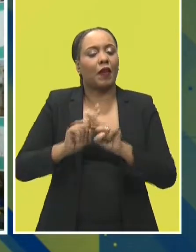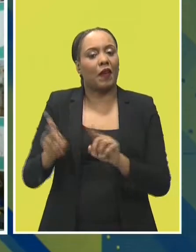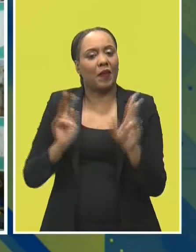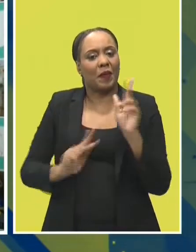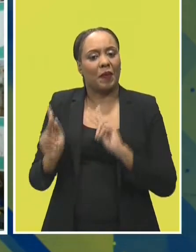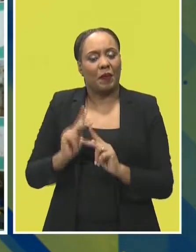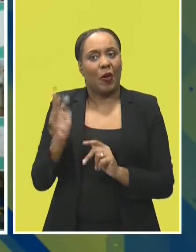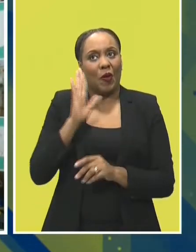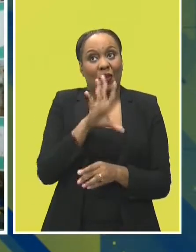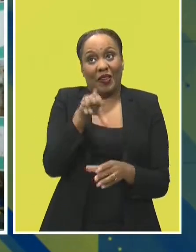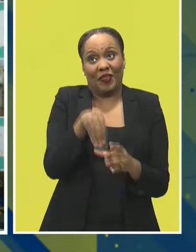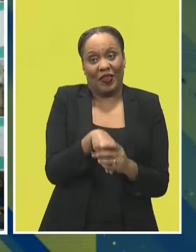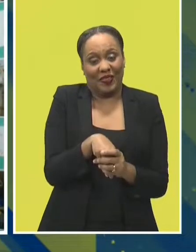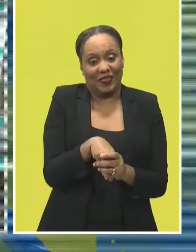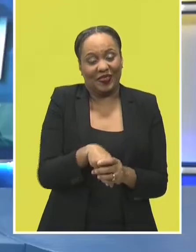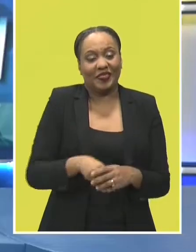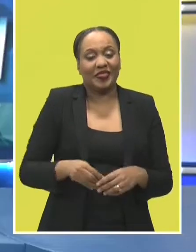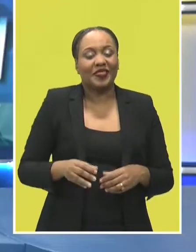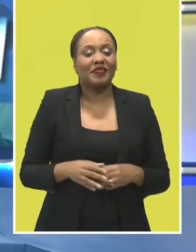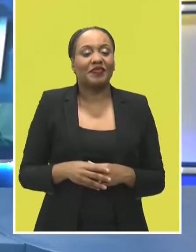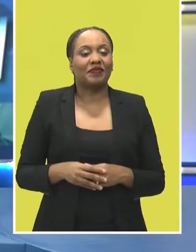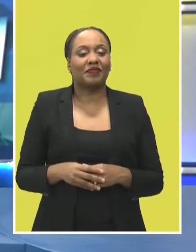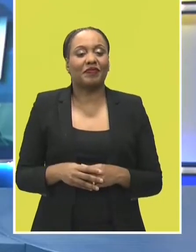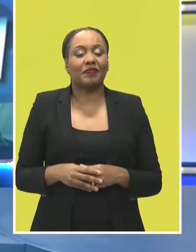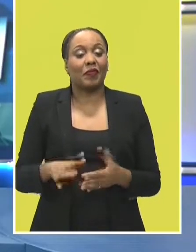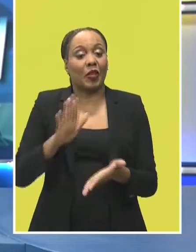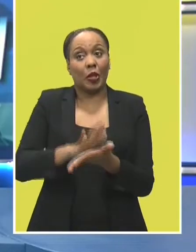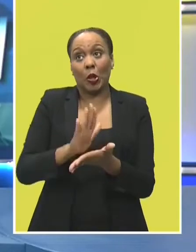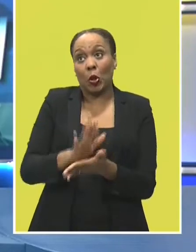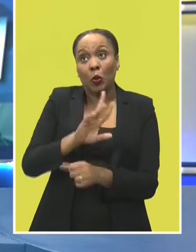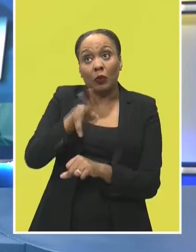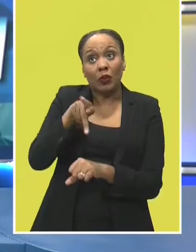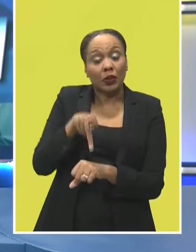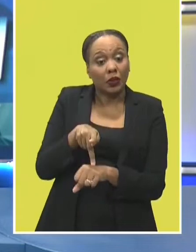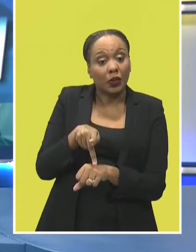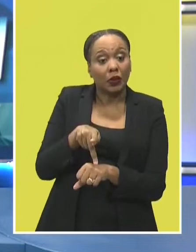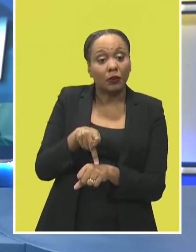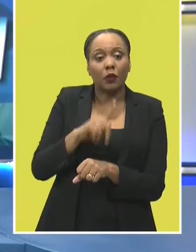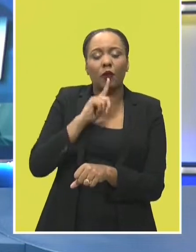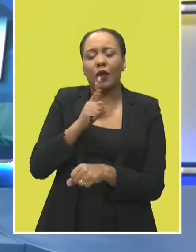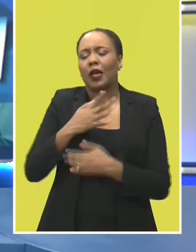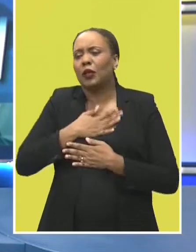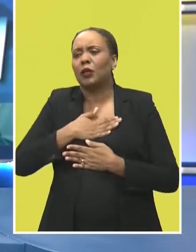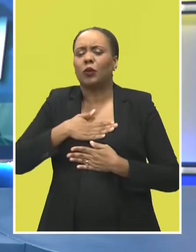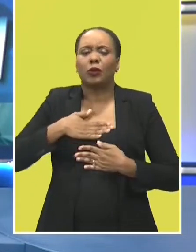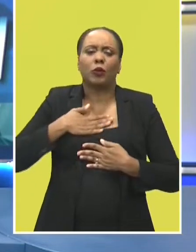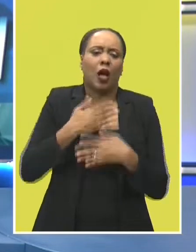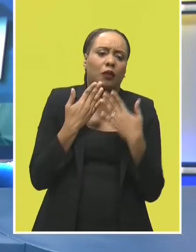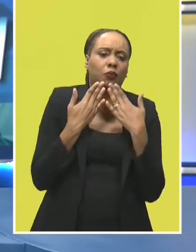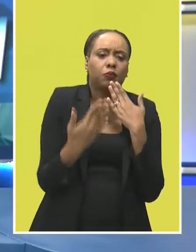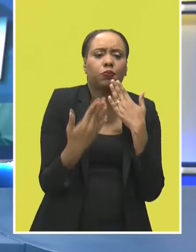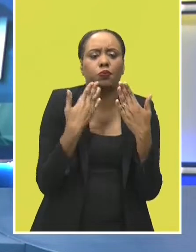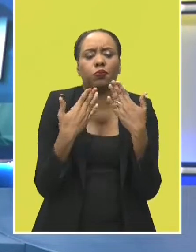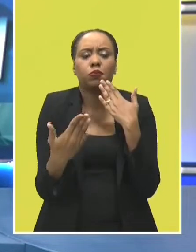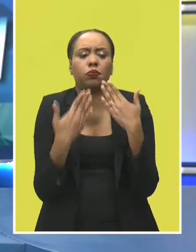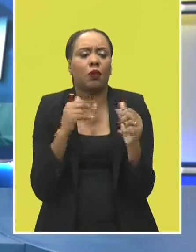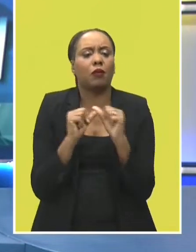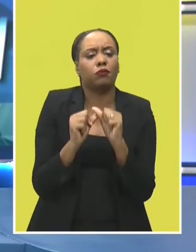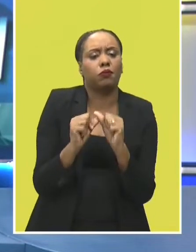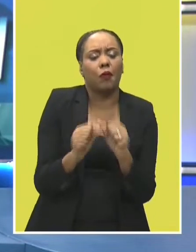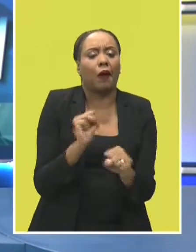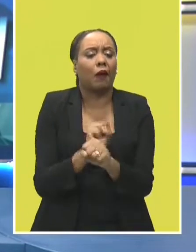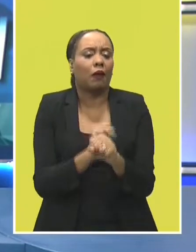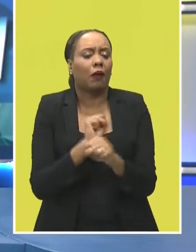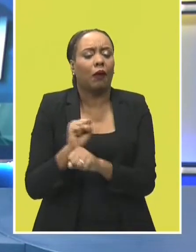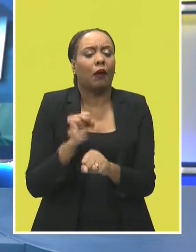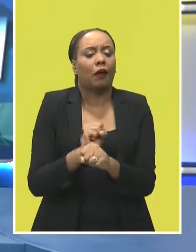who are playing as well. And the school's principal, Yasmin Velakis, is deeply appreciative of the continuous work which the